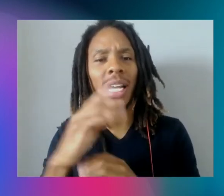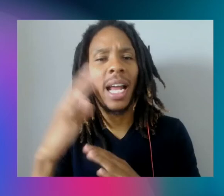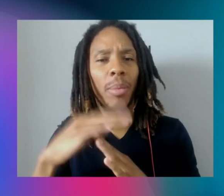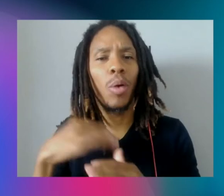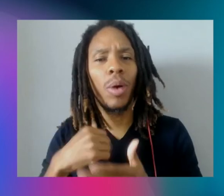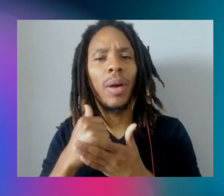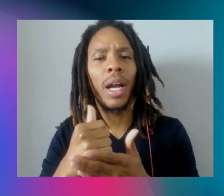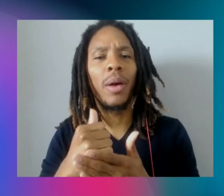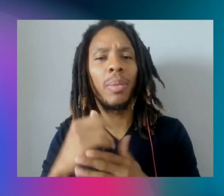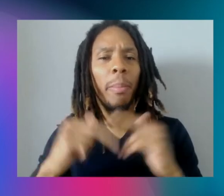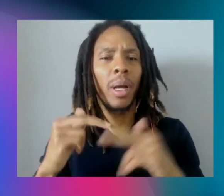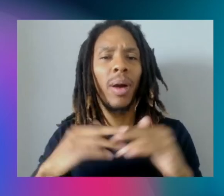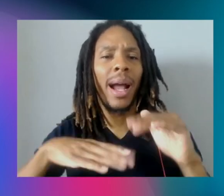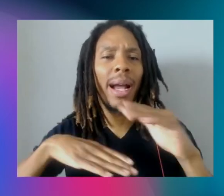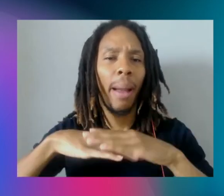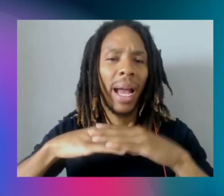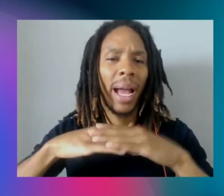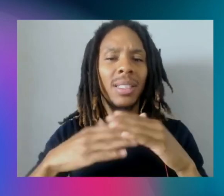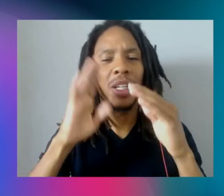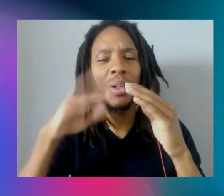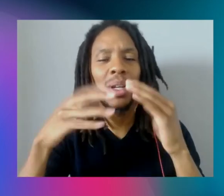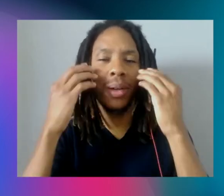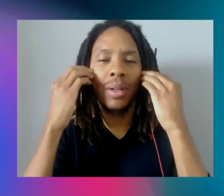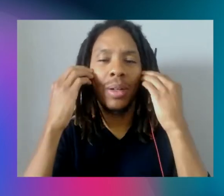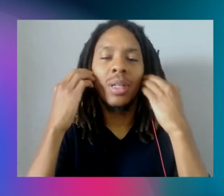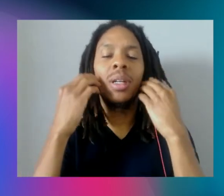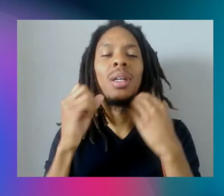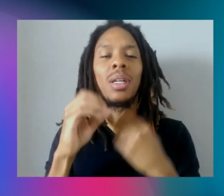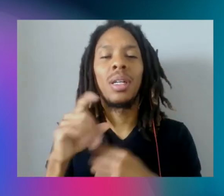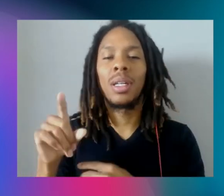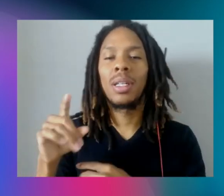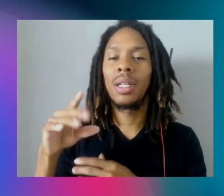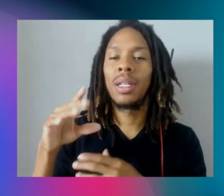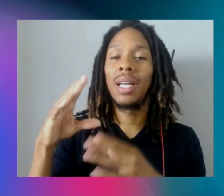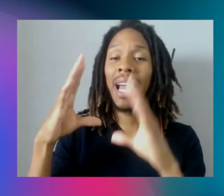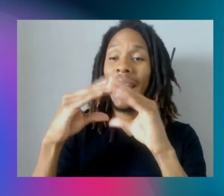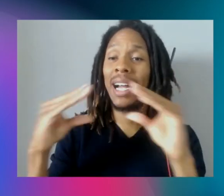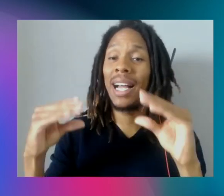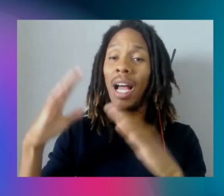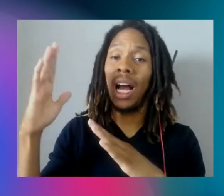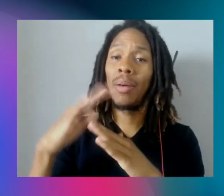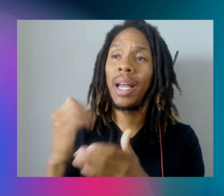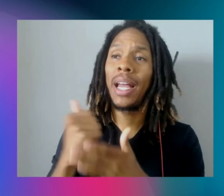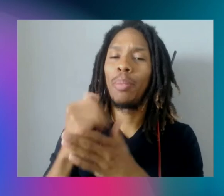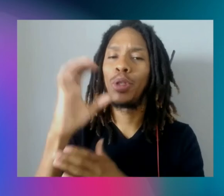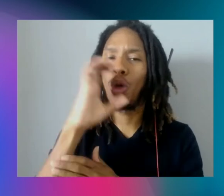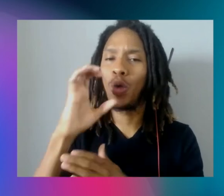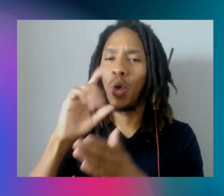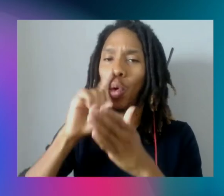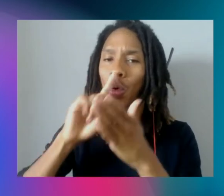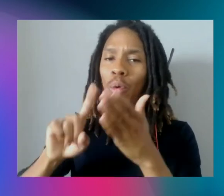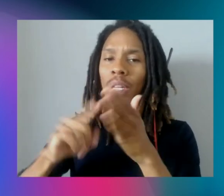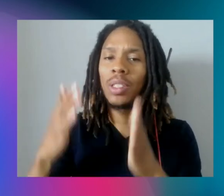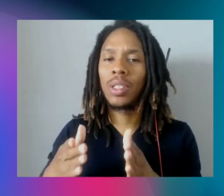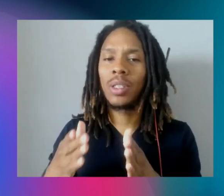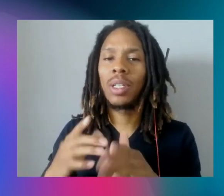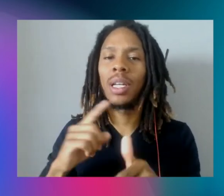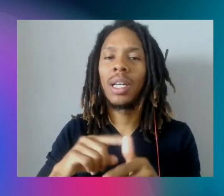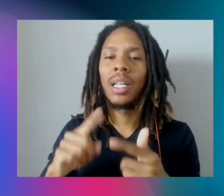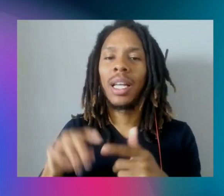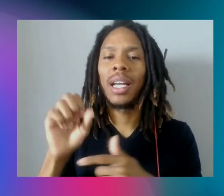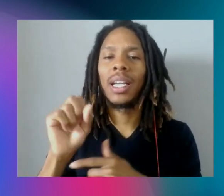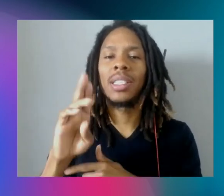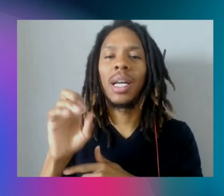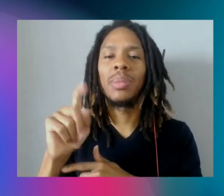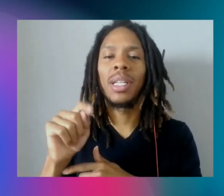capacity, yeah. So And that cloud optimizing, it's really helping your researcher, right? Because then they can subset, even within